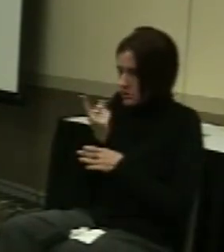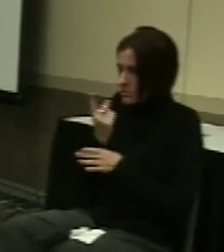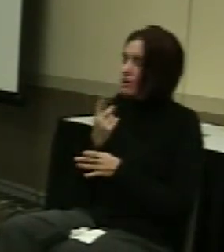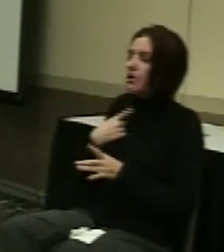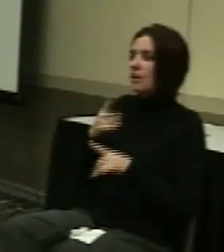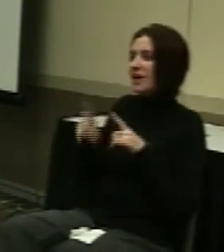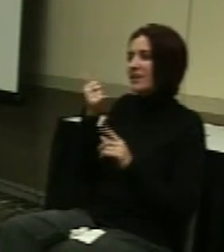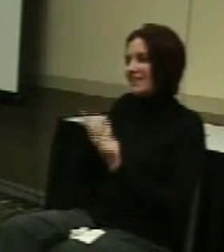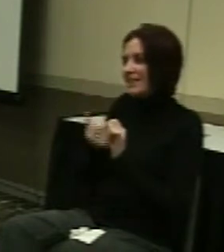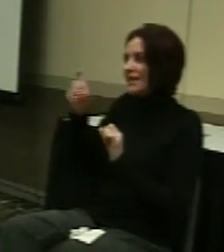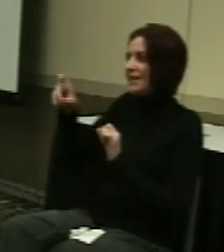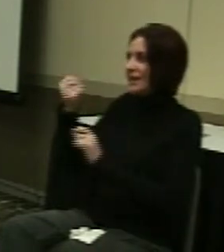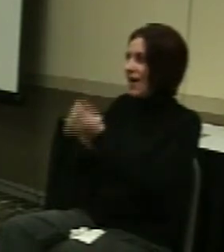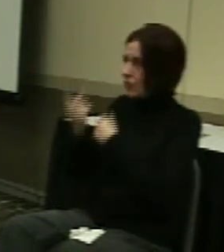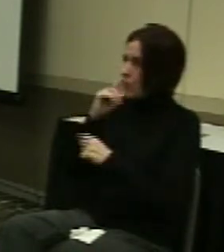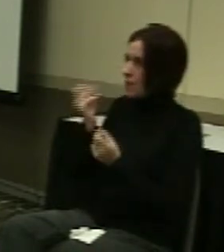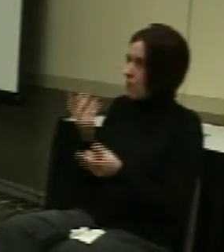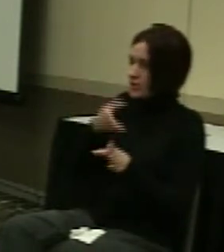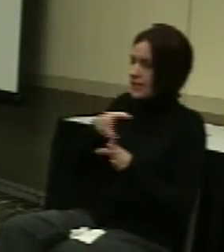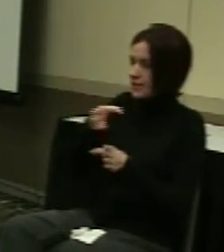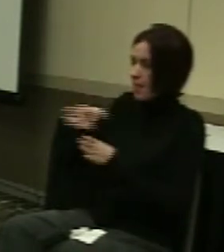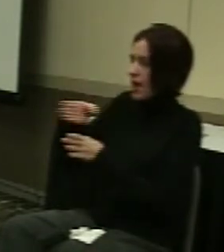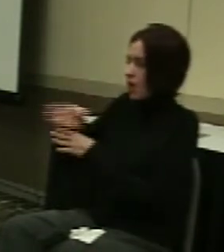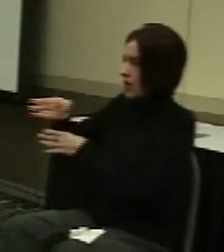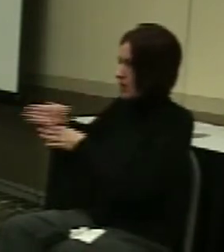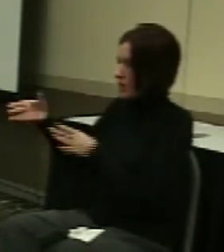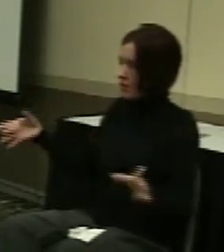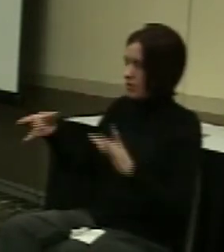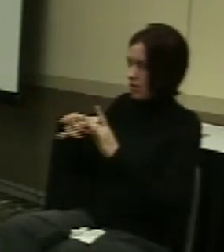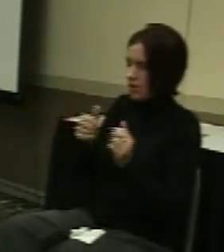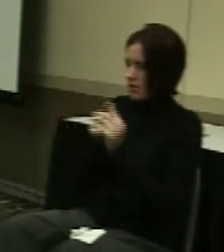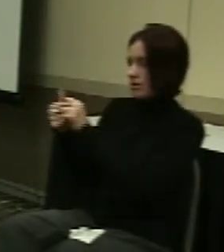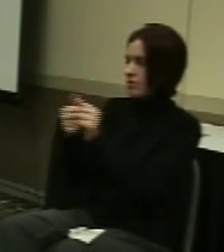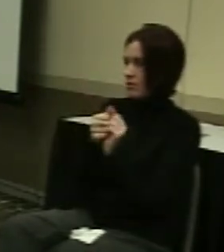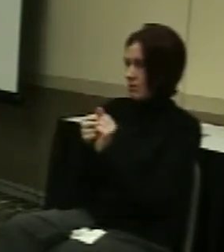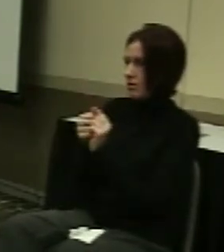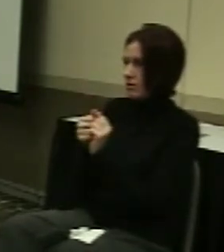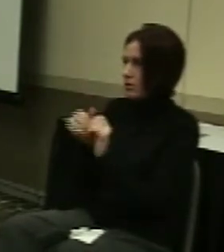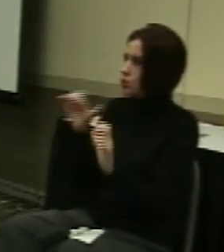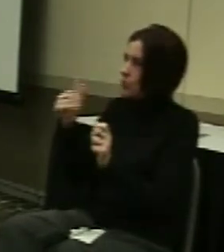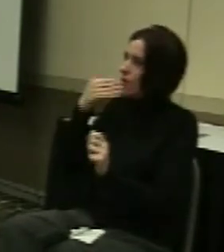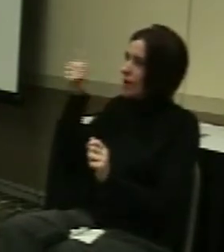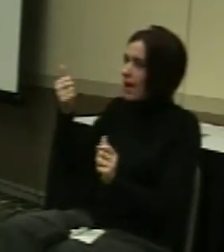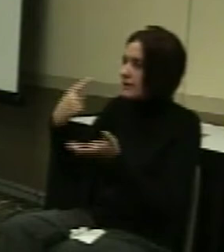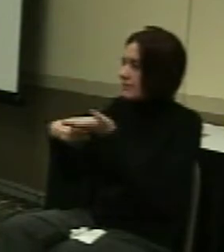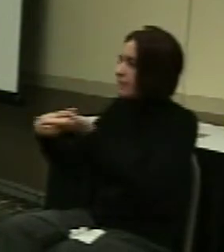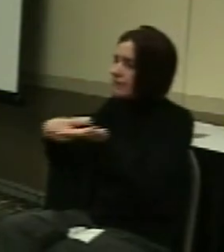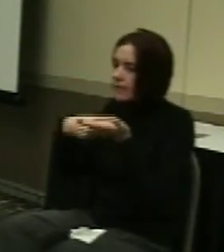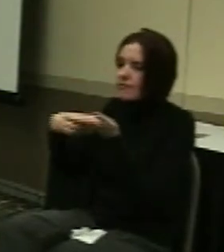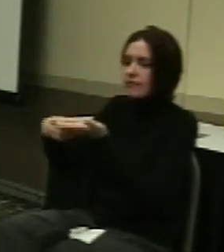in a multidisciplinary manner and do our very best to collaborate and